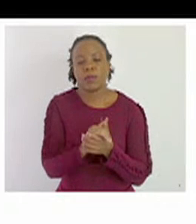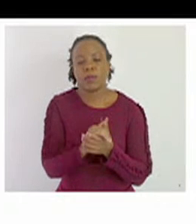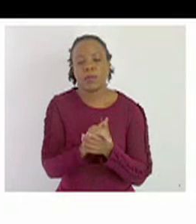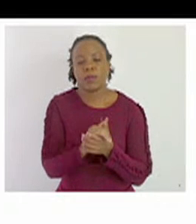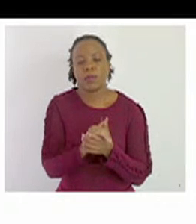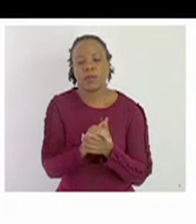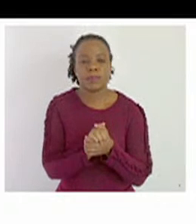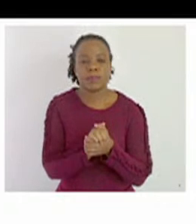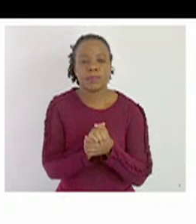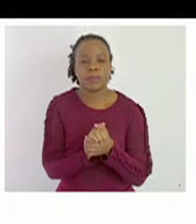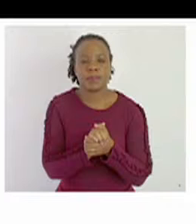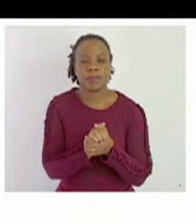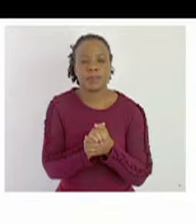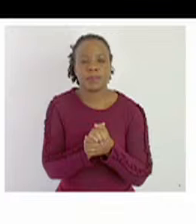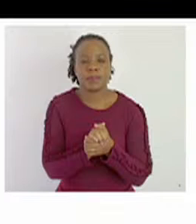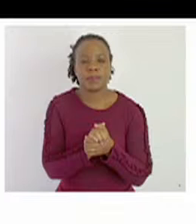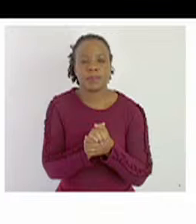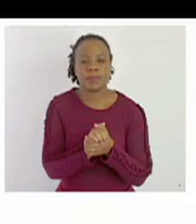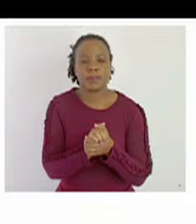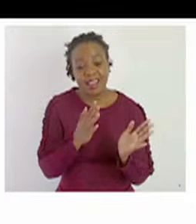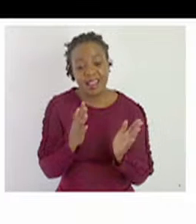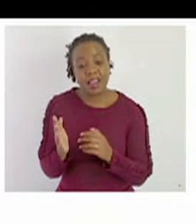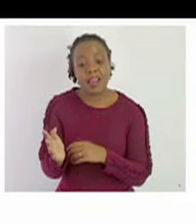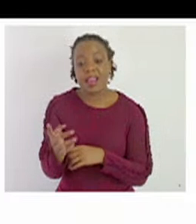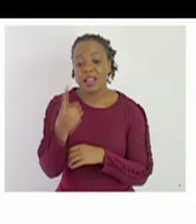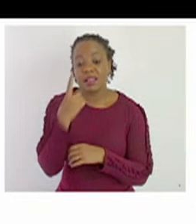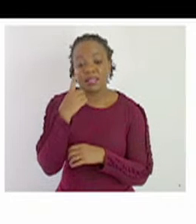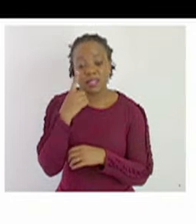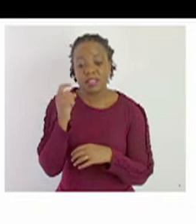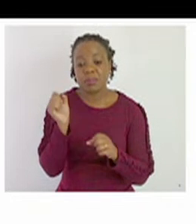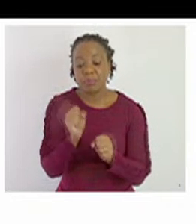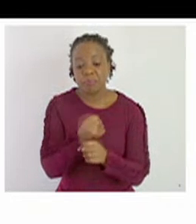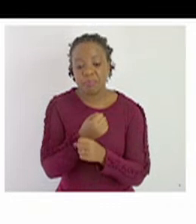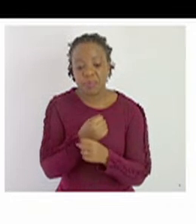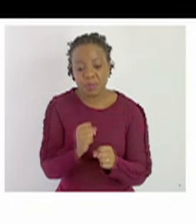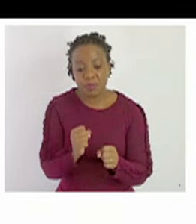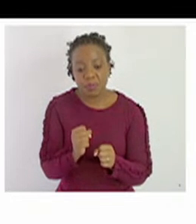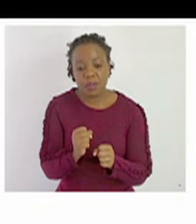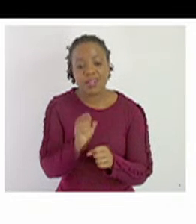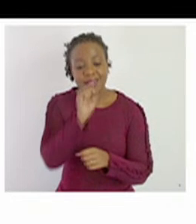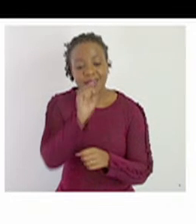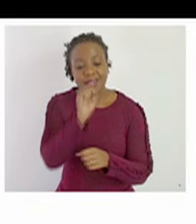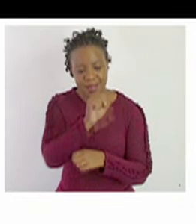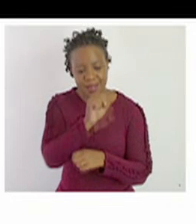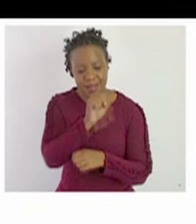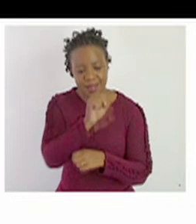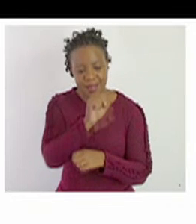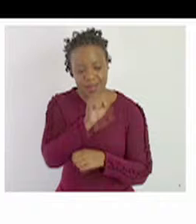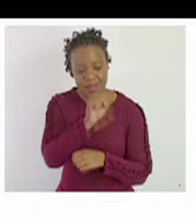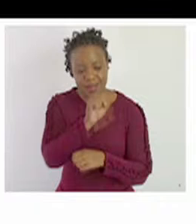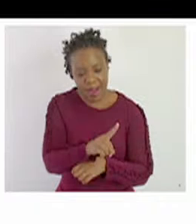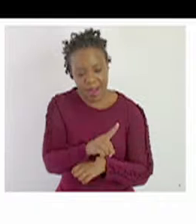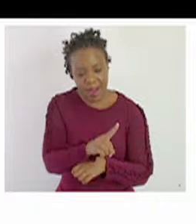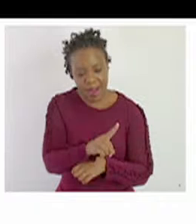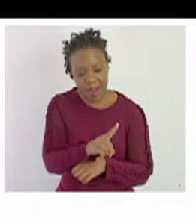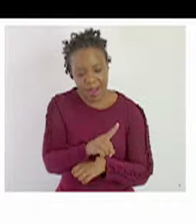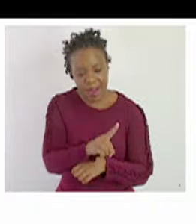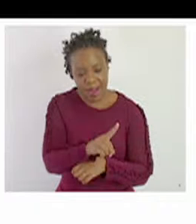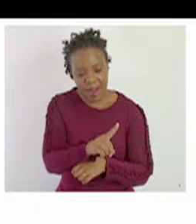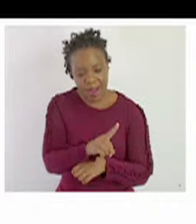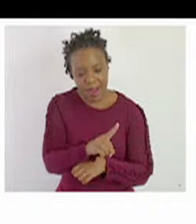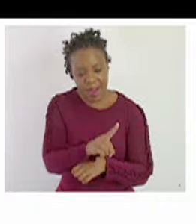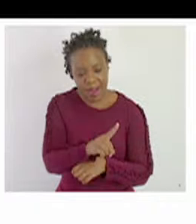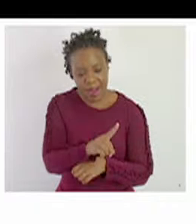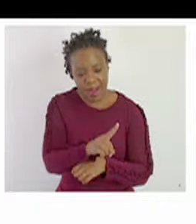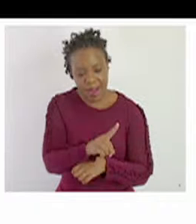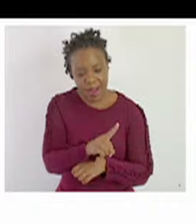Although it cannot be seen, A is not an abstract noun. It is not an emotion.